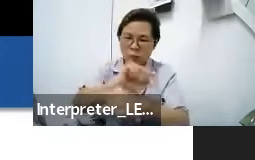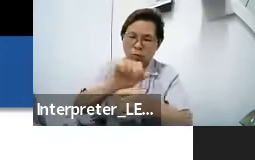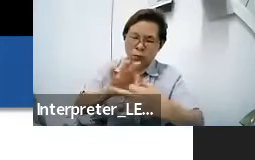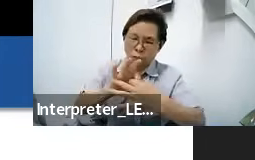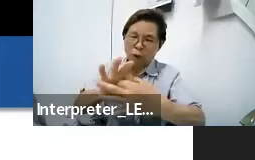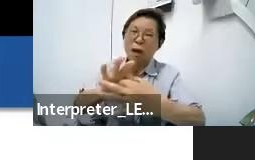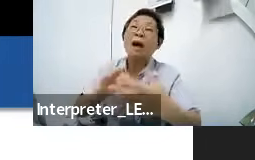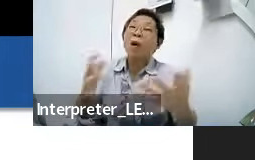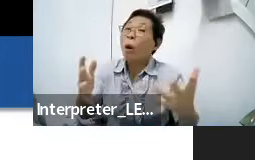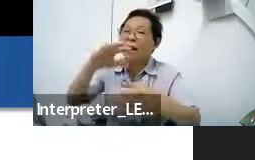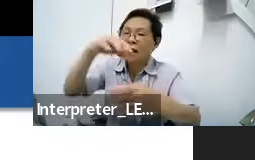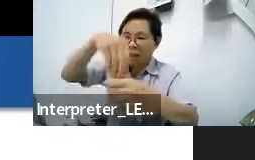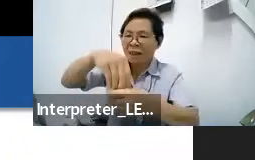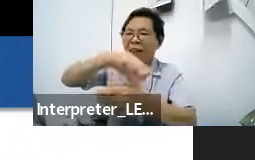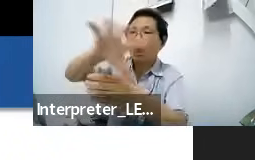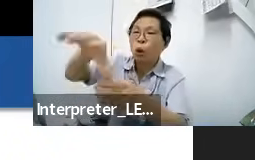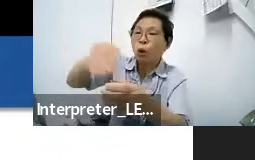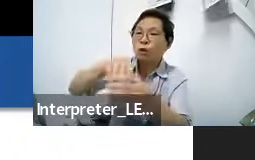area.